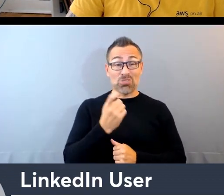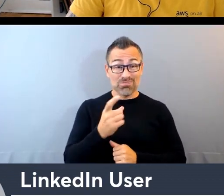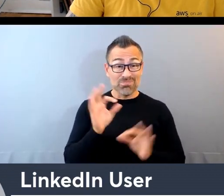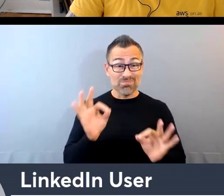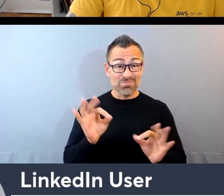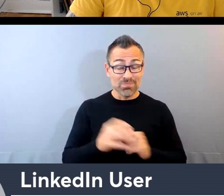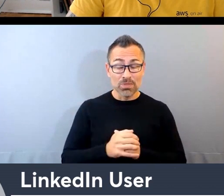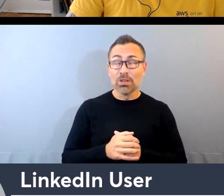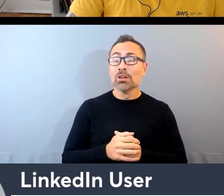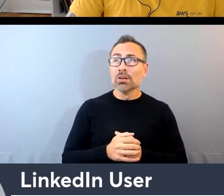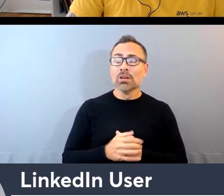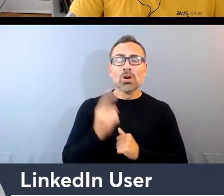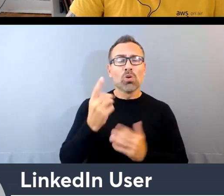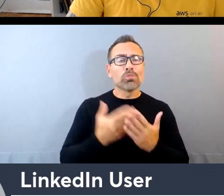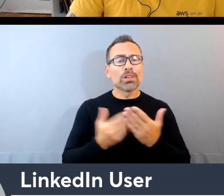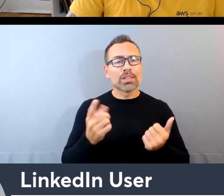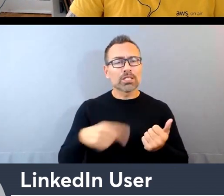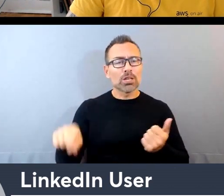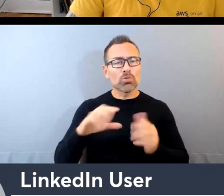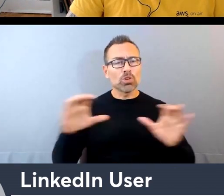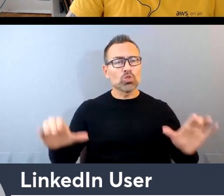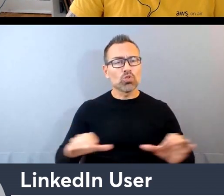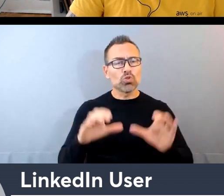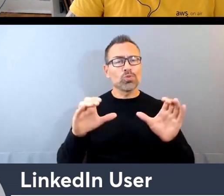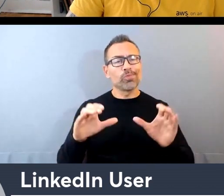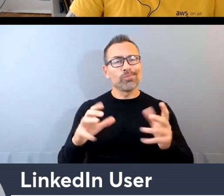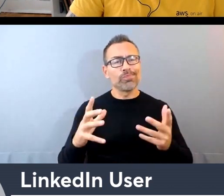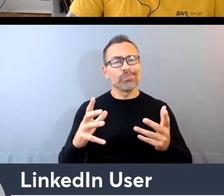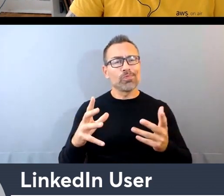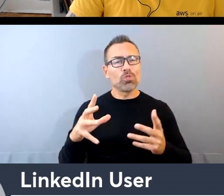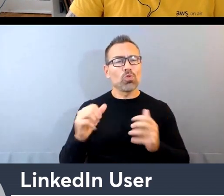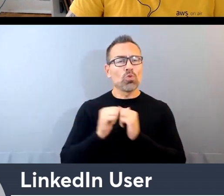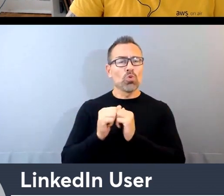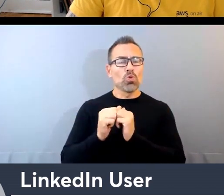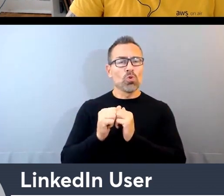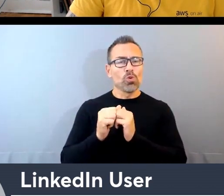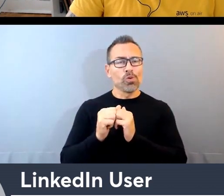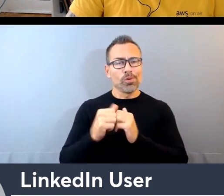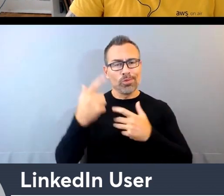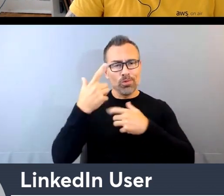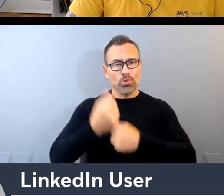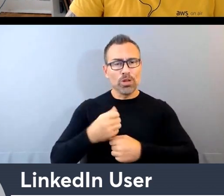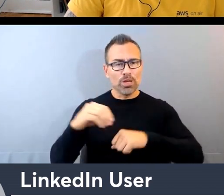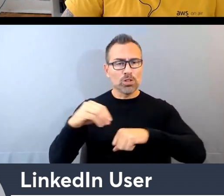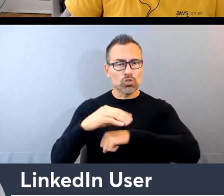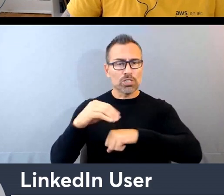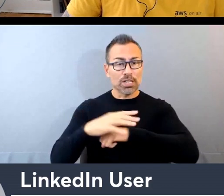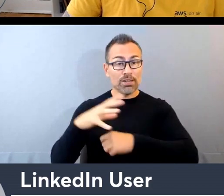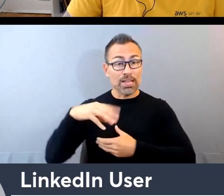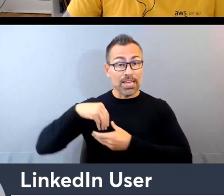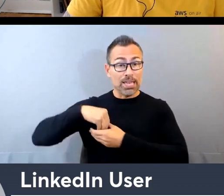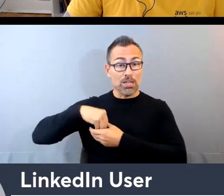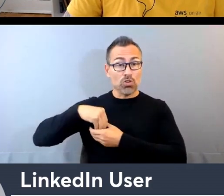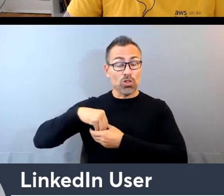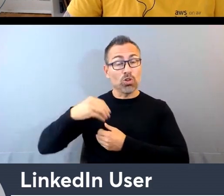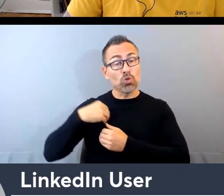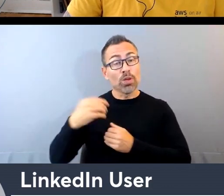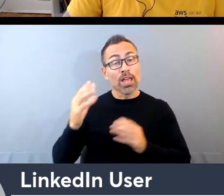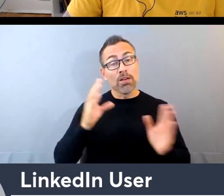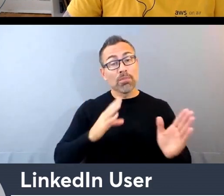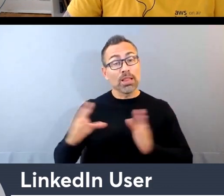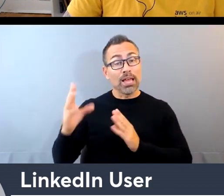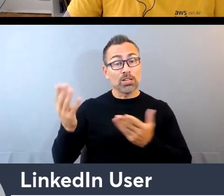in Trusted Advisor is internally what we call as a planned service events, right?